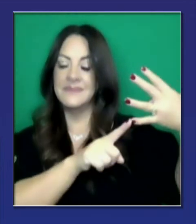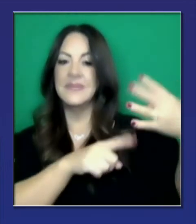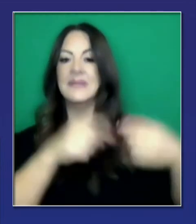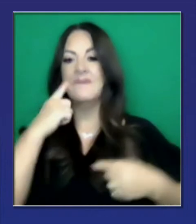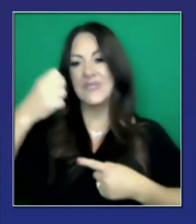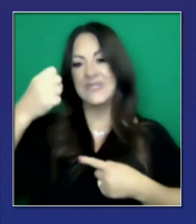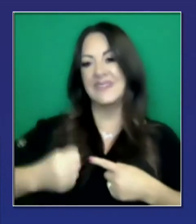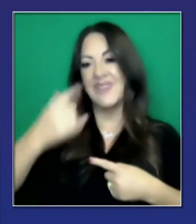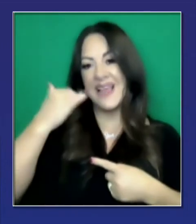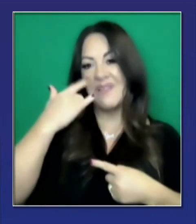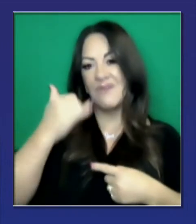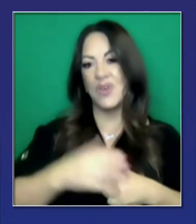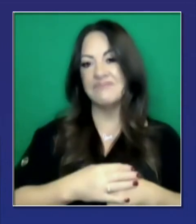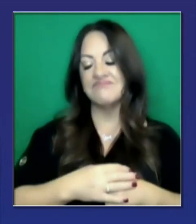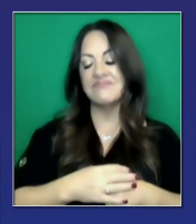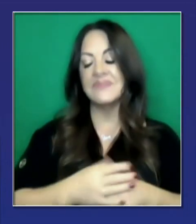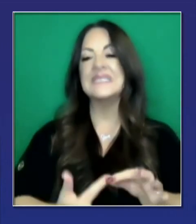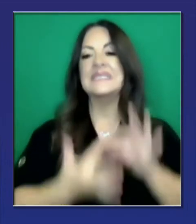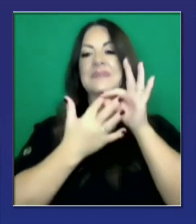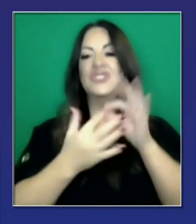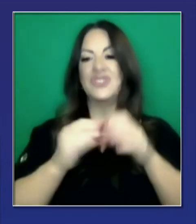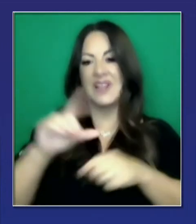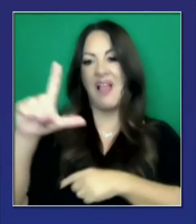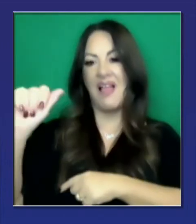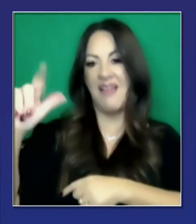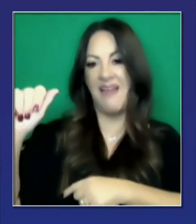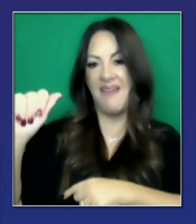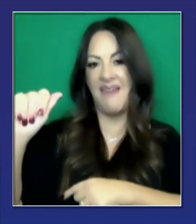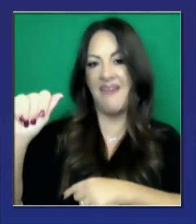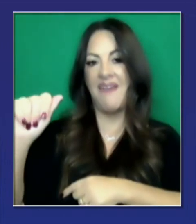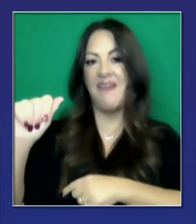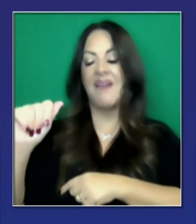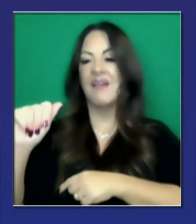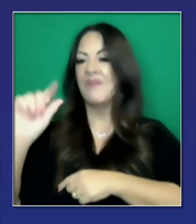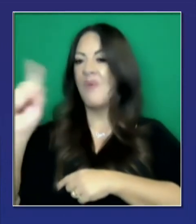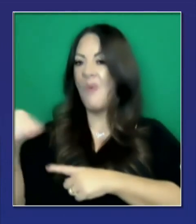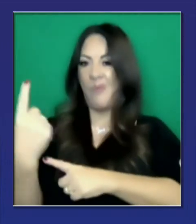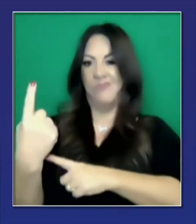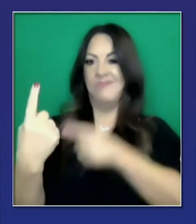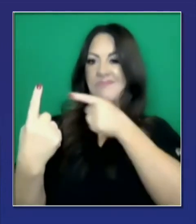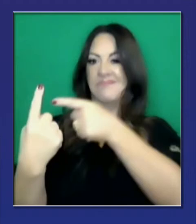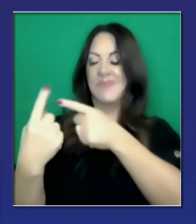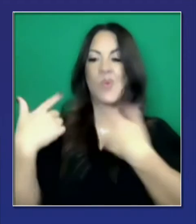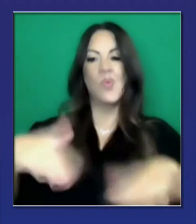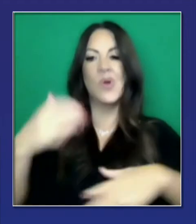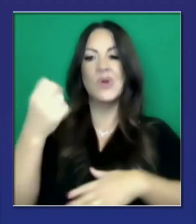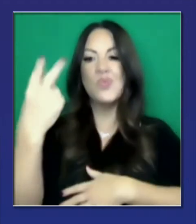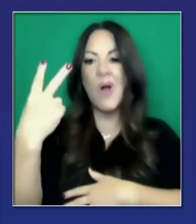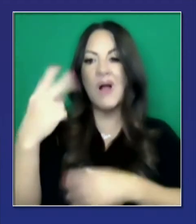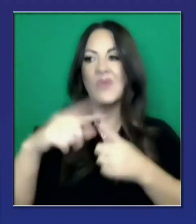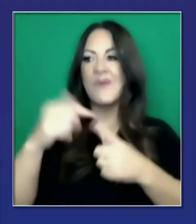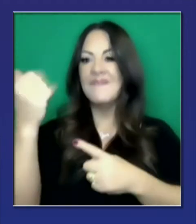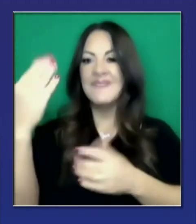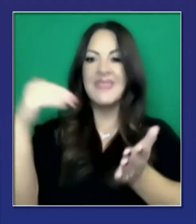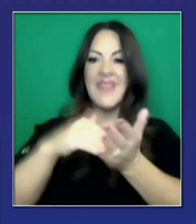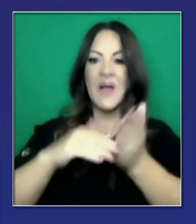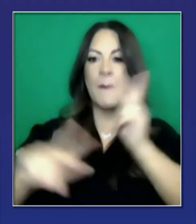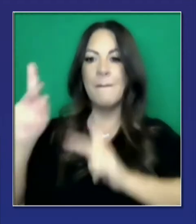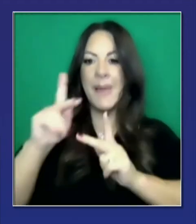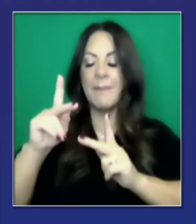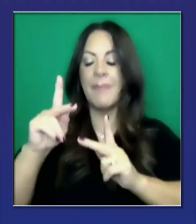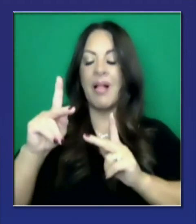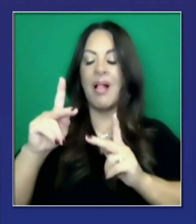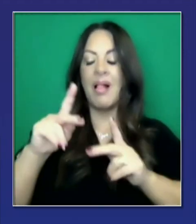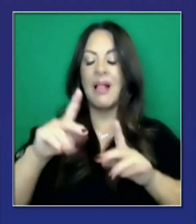particularly in Los Angeles County. Look at LA County alone, 12 to 15,000 cases a day just